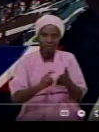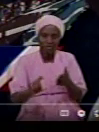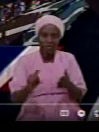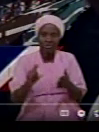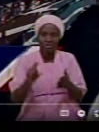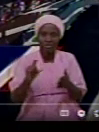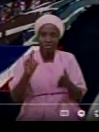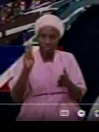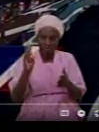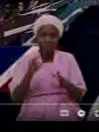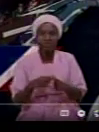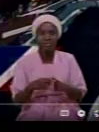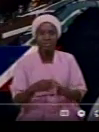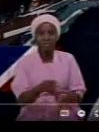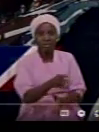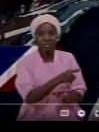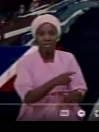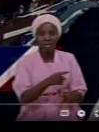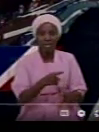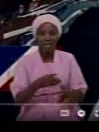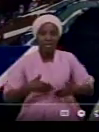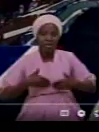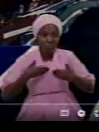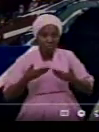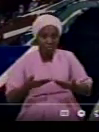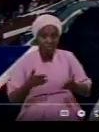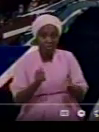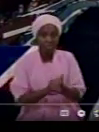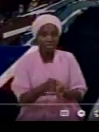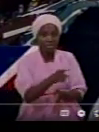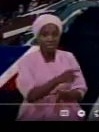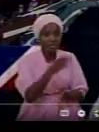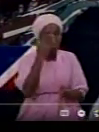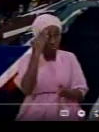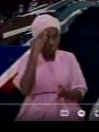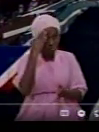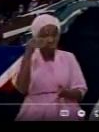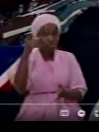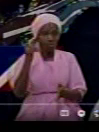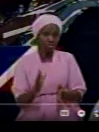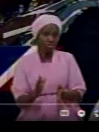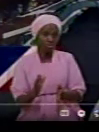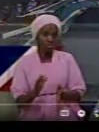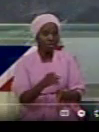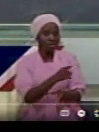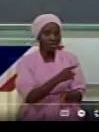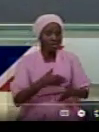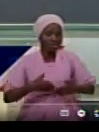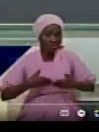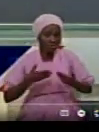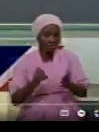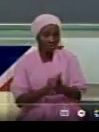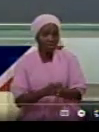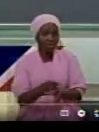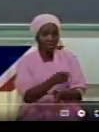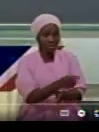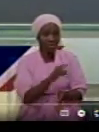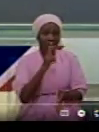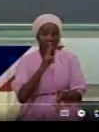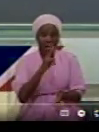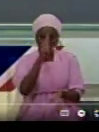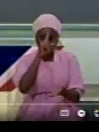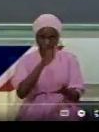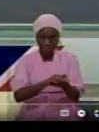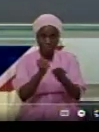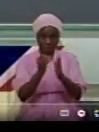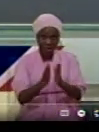They profess that they know God. They profess they are believers.